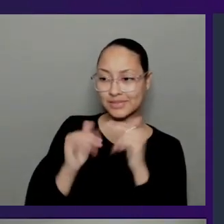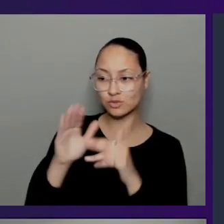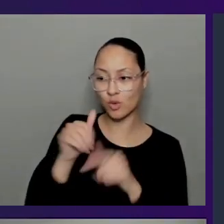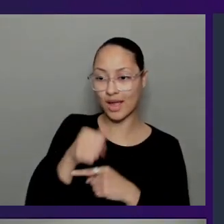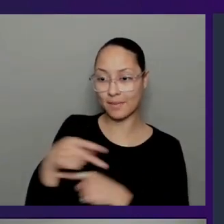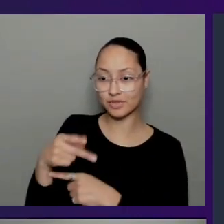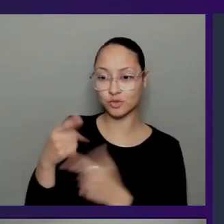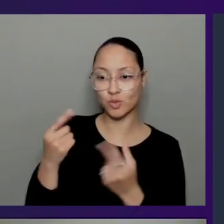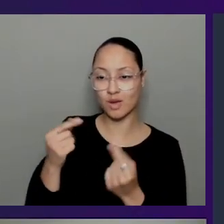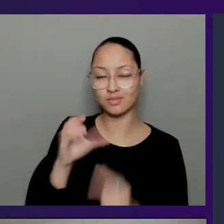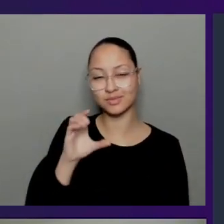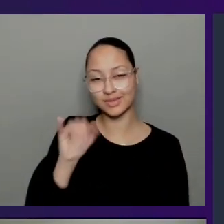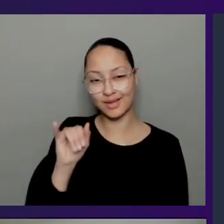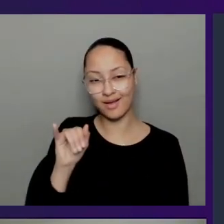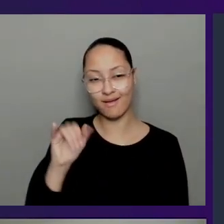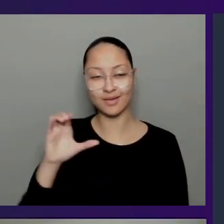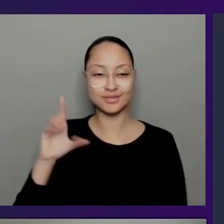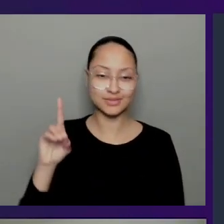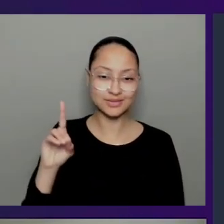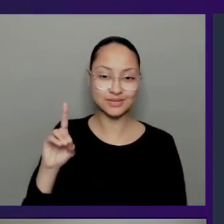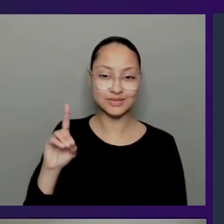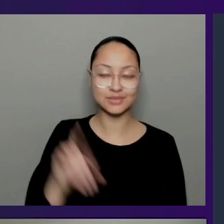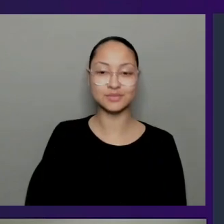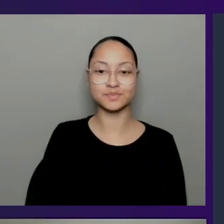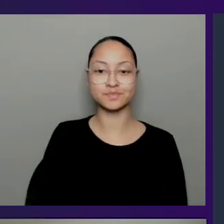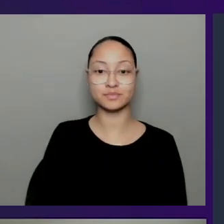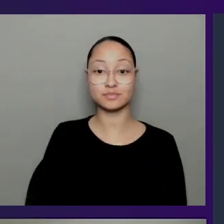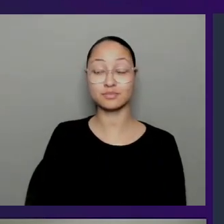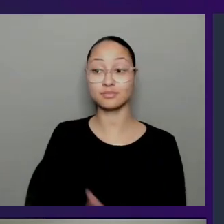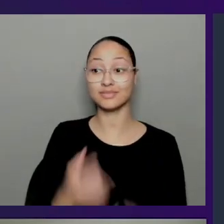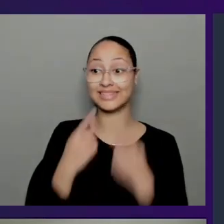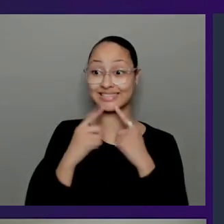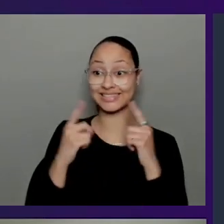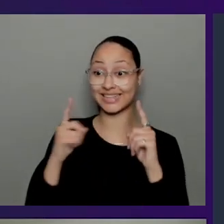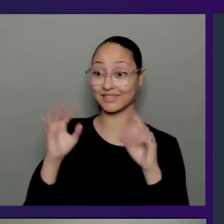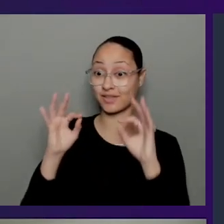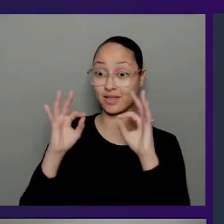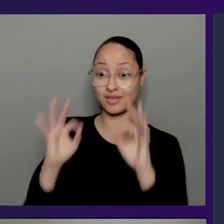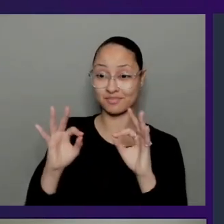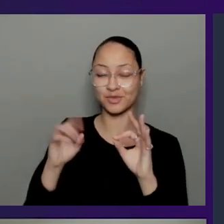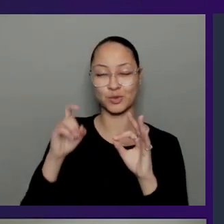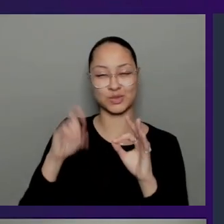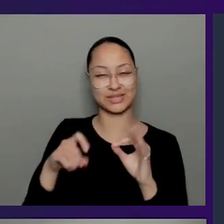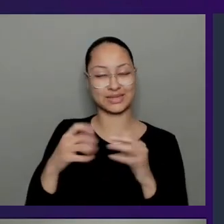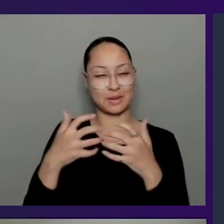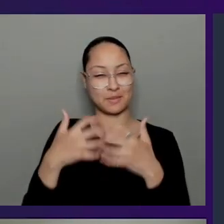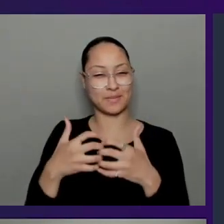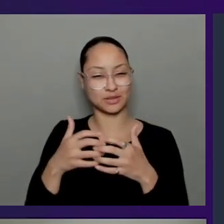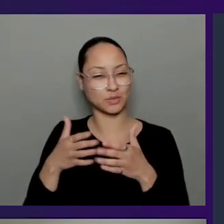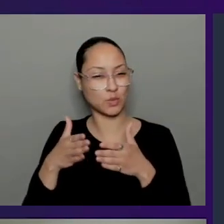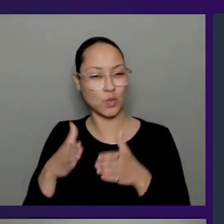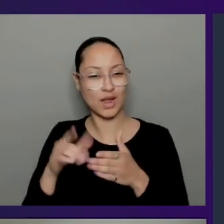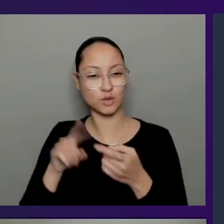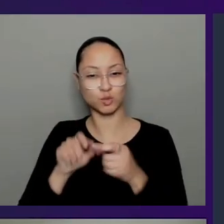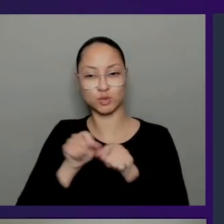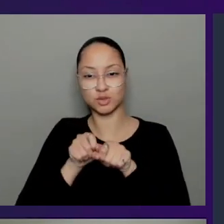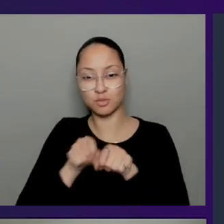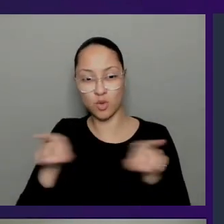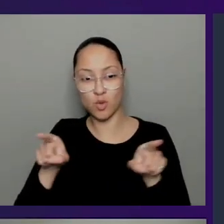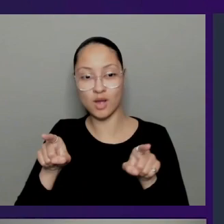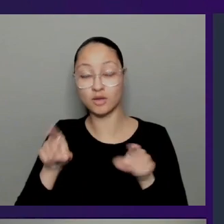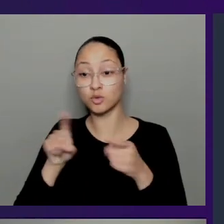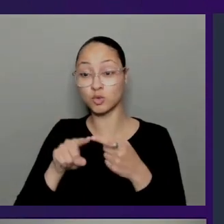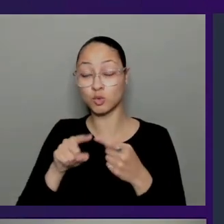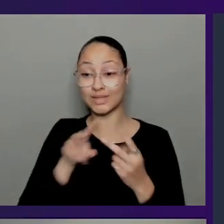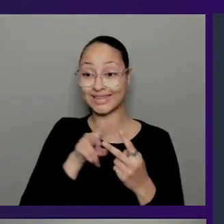CI/CD. And when that's been successful, you need a mechanism to deploy that either to a preview environment